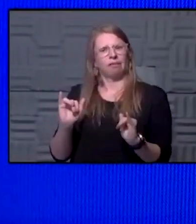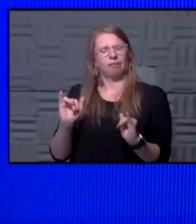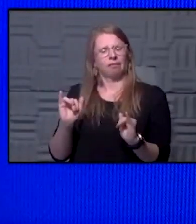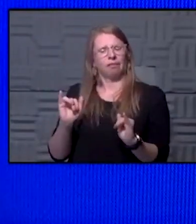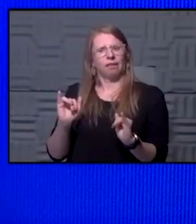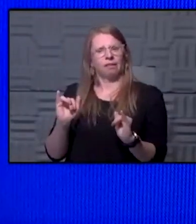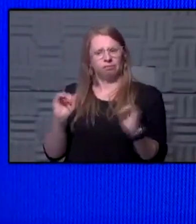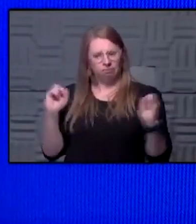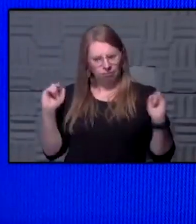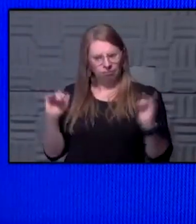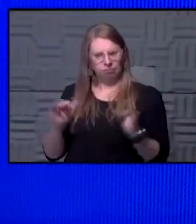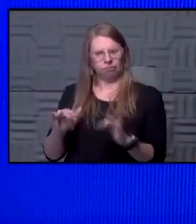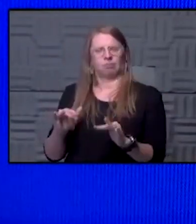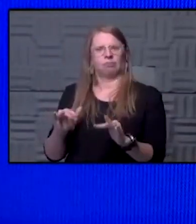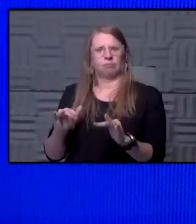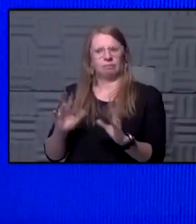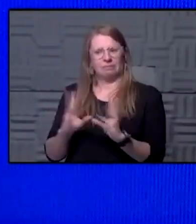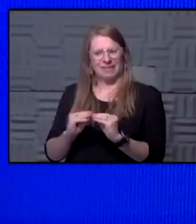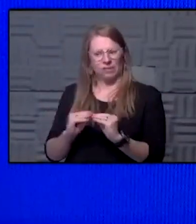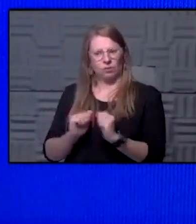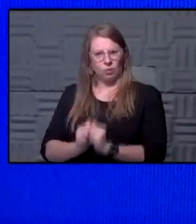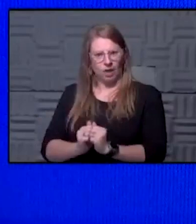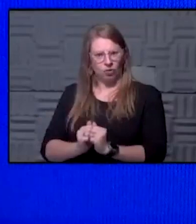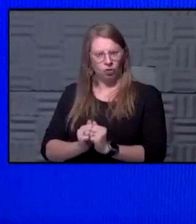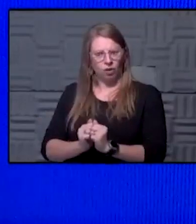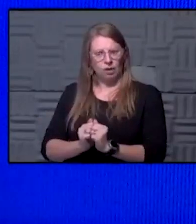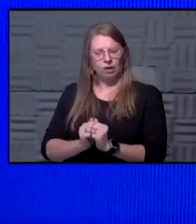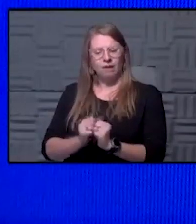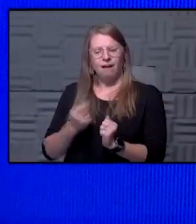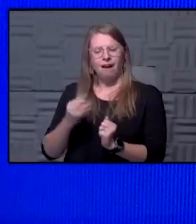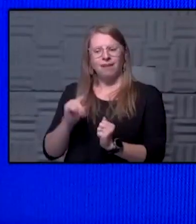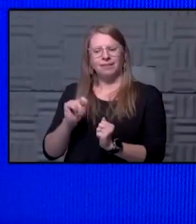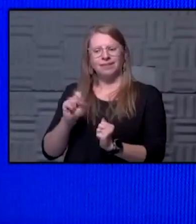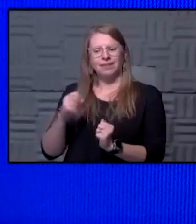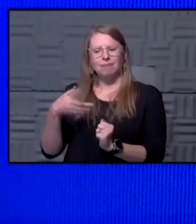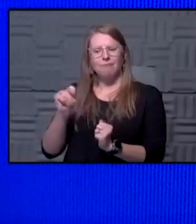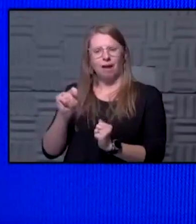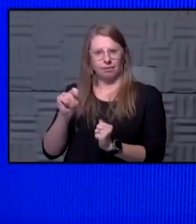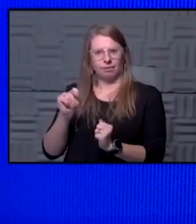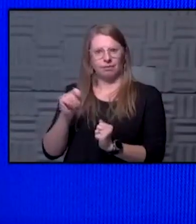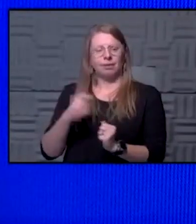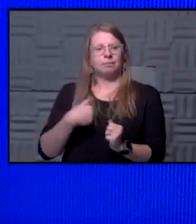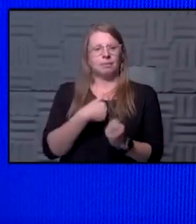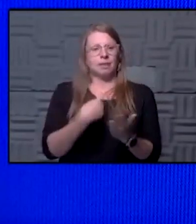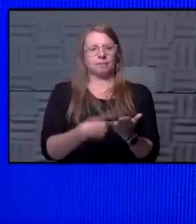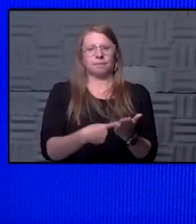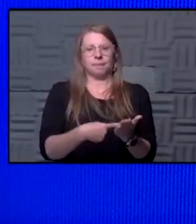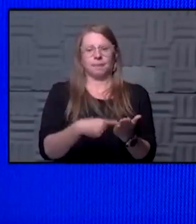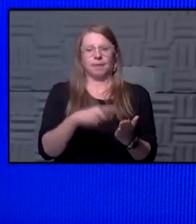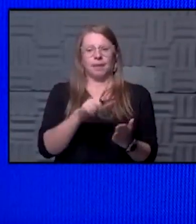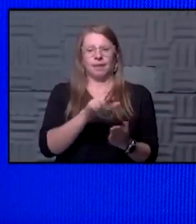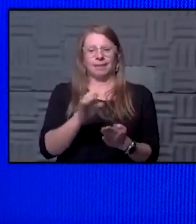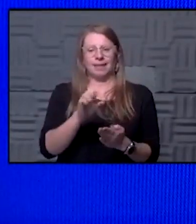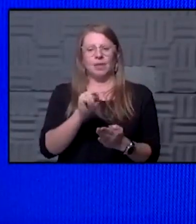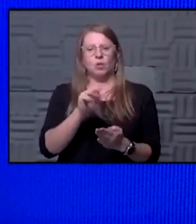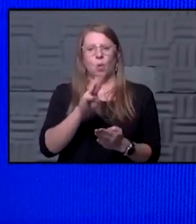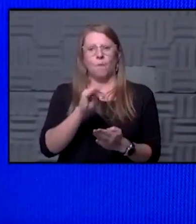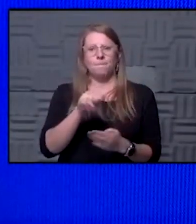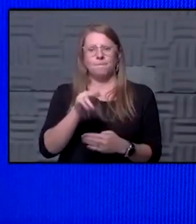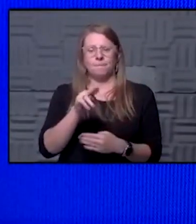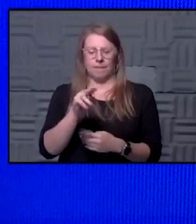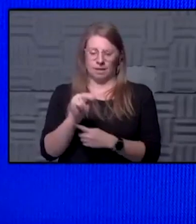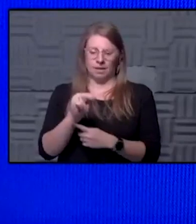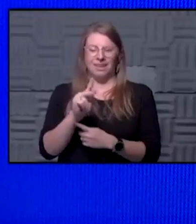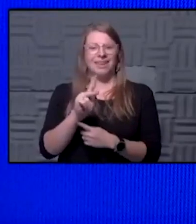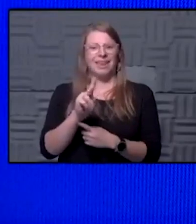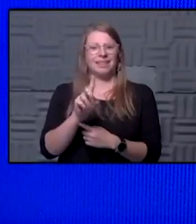still congregating together, are still often hot spots here in the state. I was just talking to Lee Norman the other day, the KDHE secretary, and they're still having to go